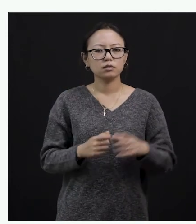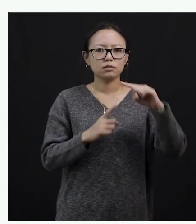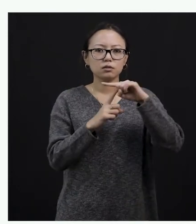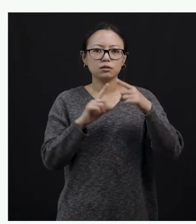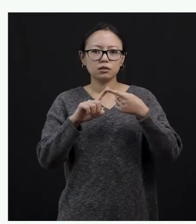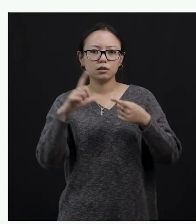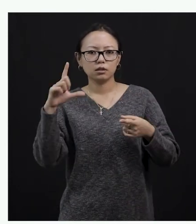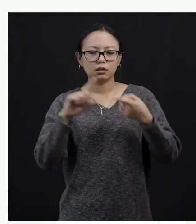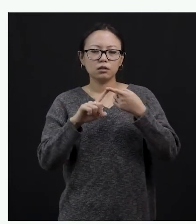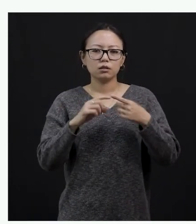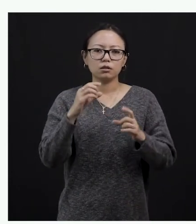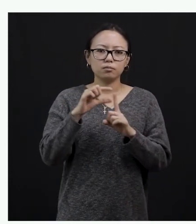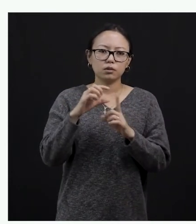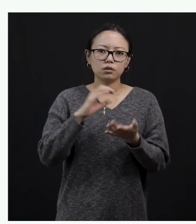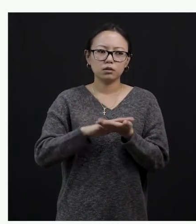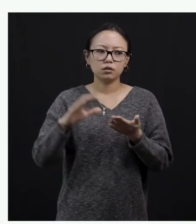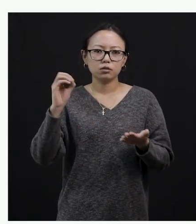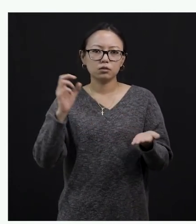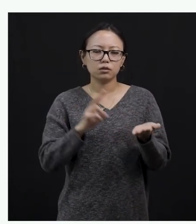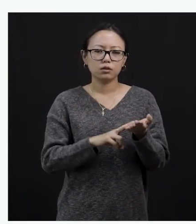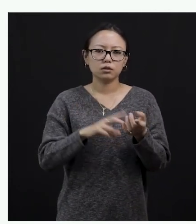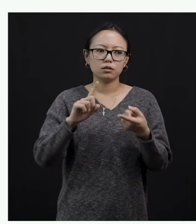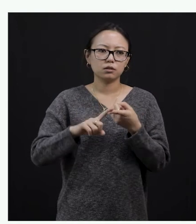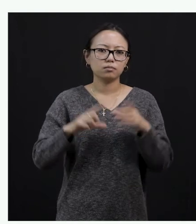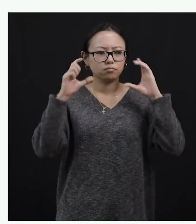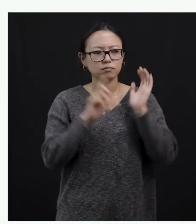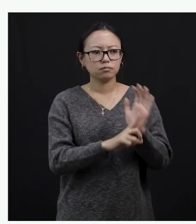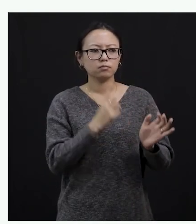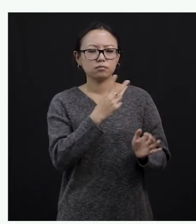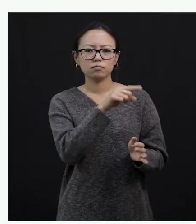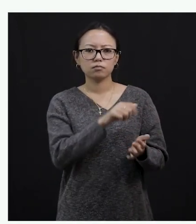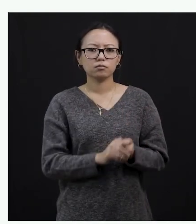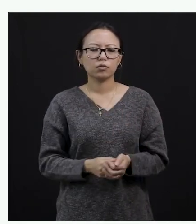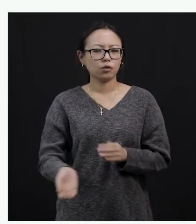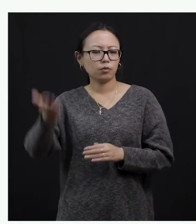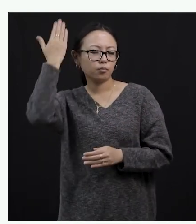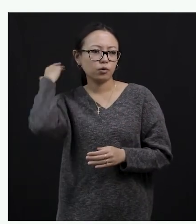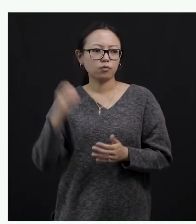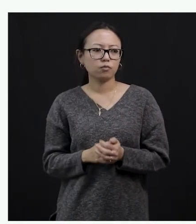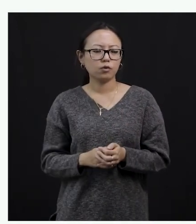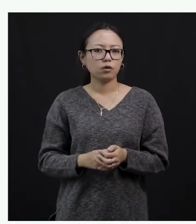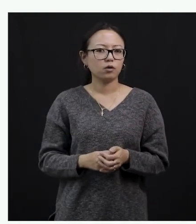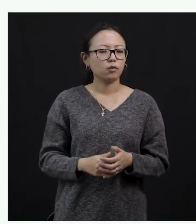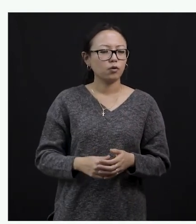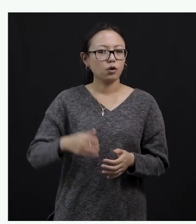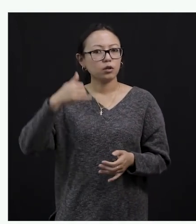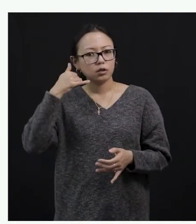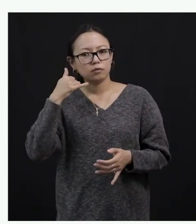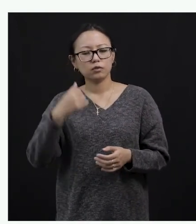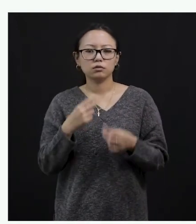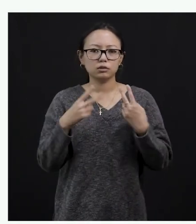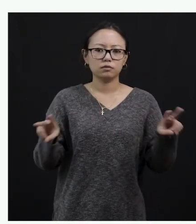So telephone, earlier the telephone was different, and now the telephones that we have is different. So